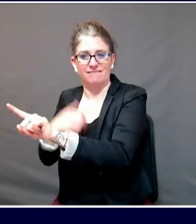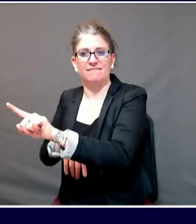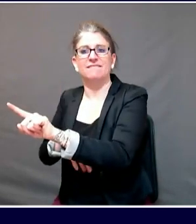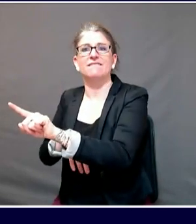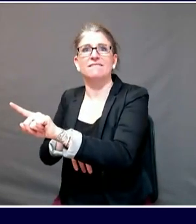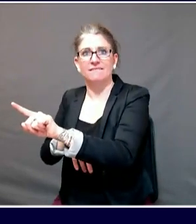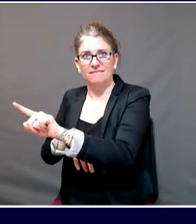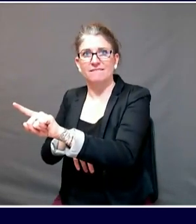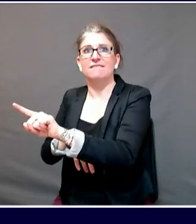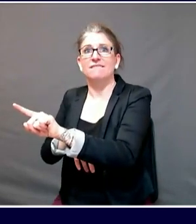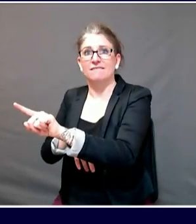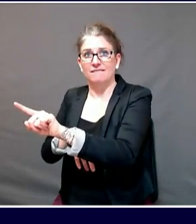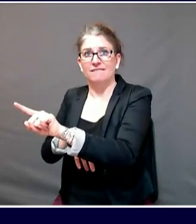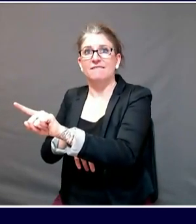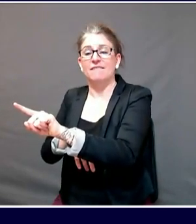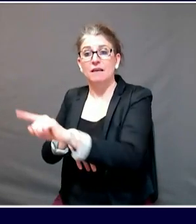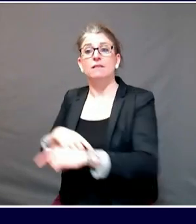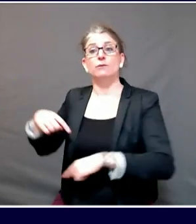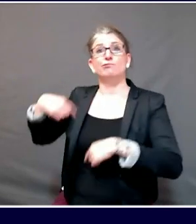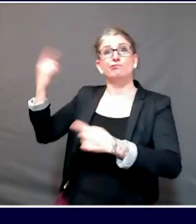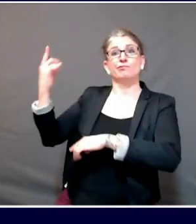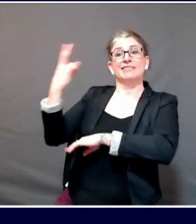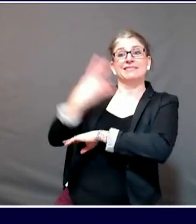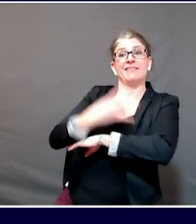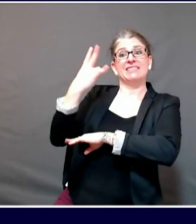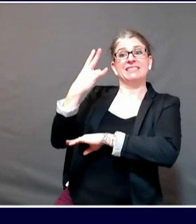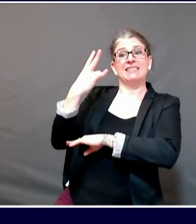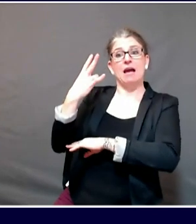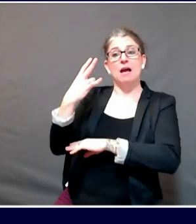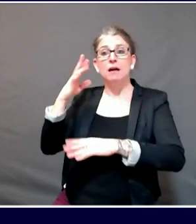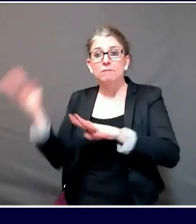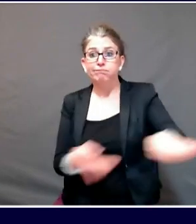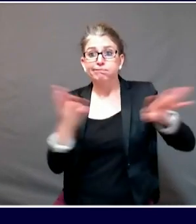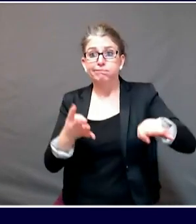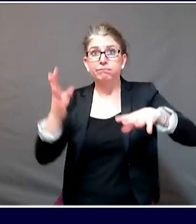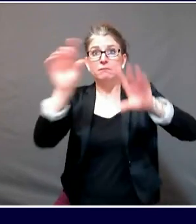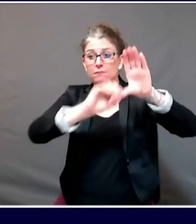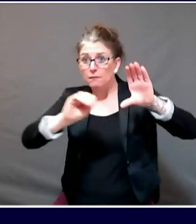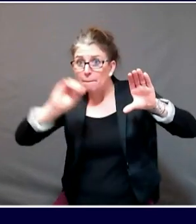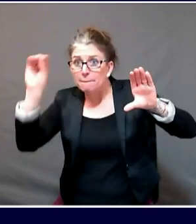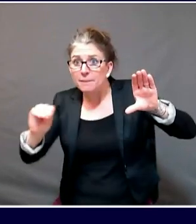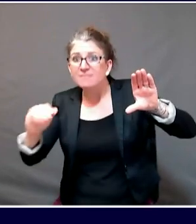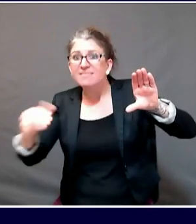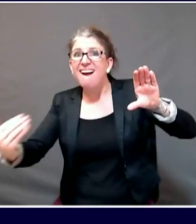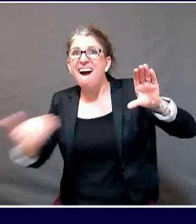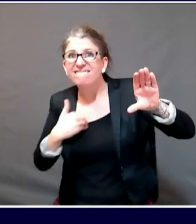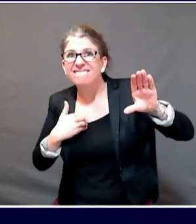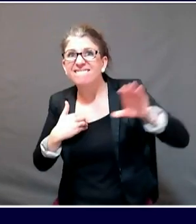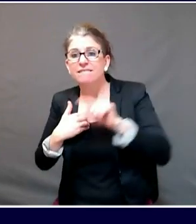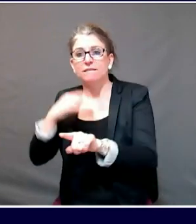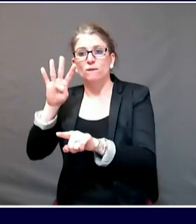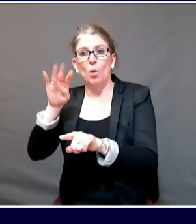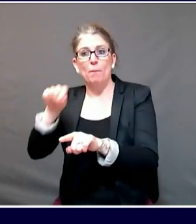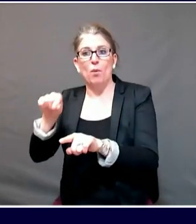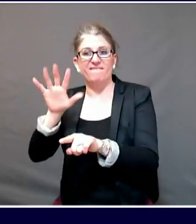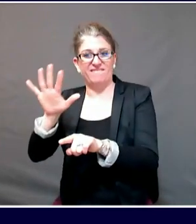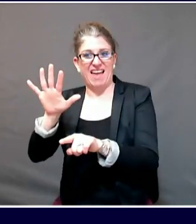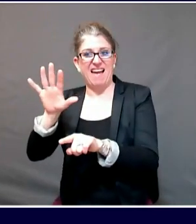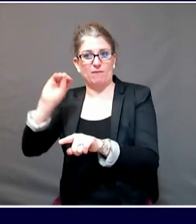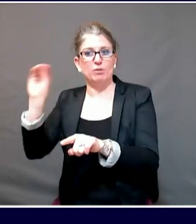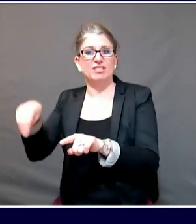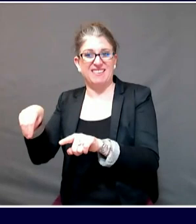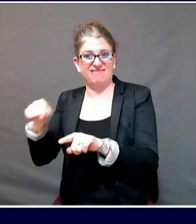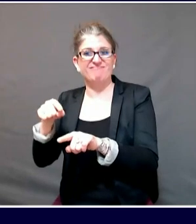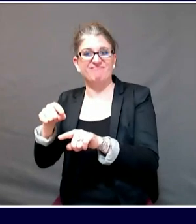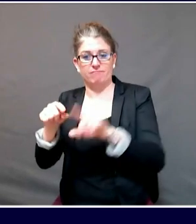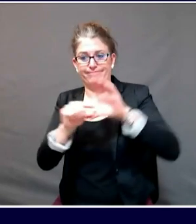The first 2 shipments of COVID-19 vaccine from Pfizer arrived in Maine this morning, one